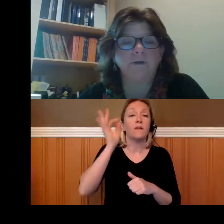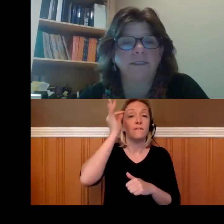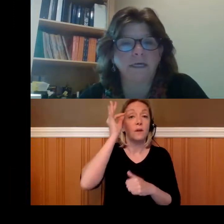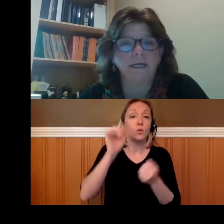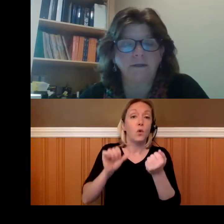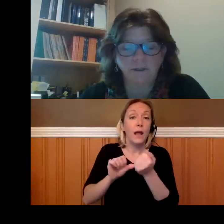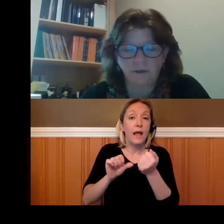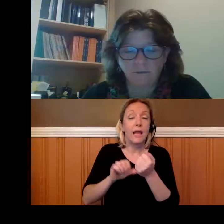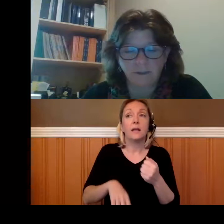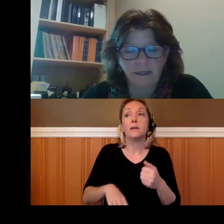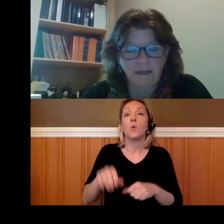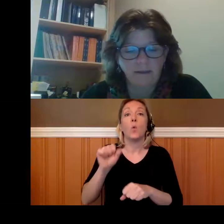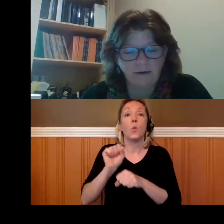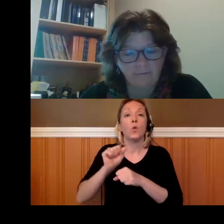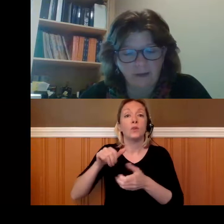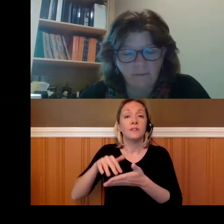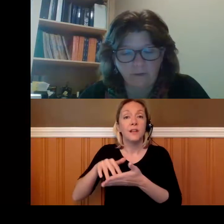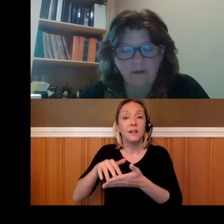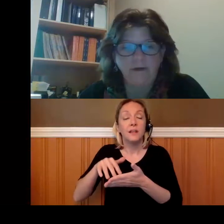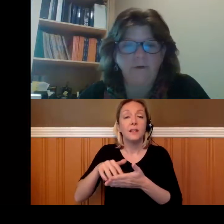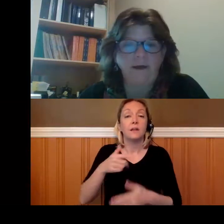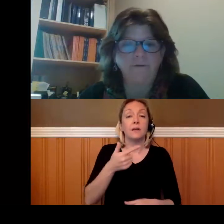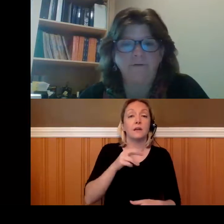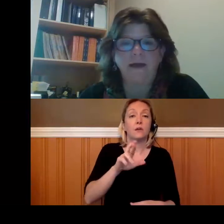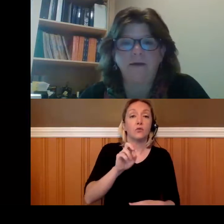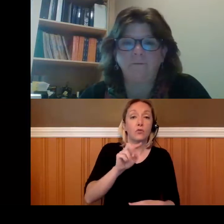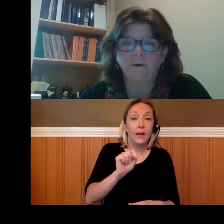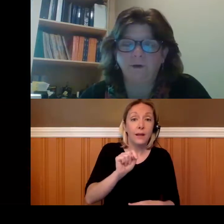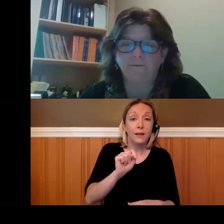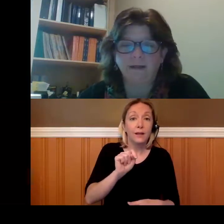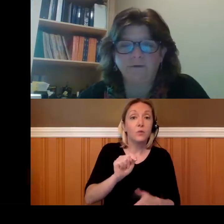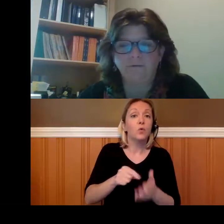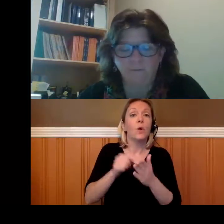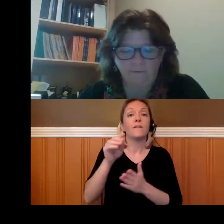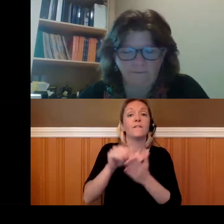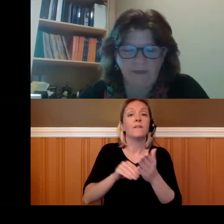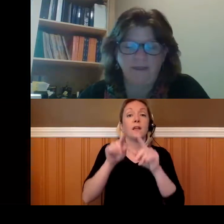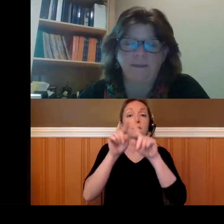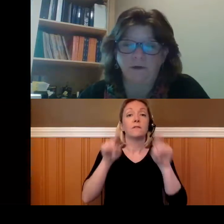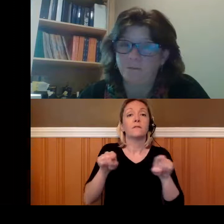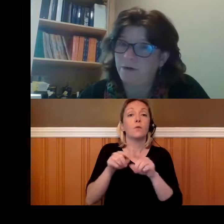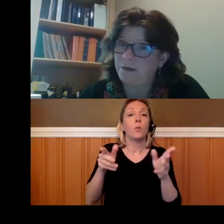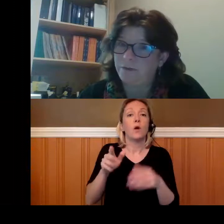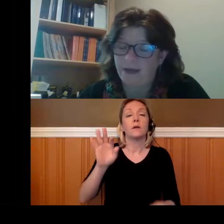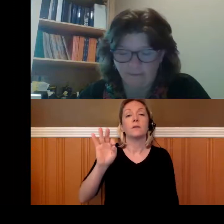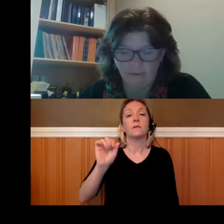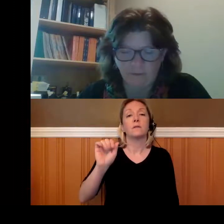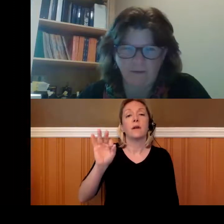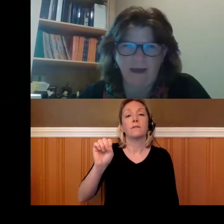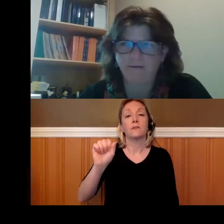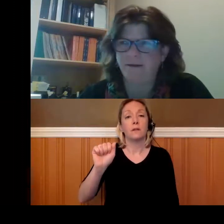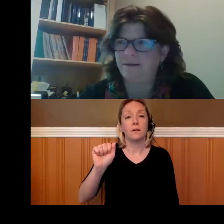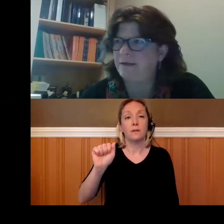loans that are available. You have to fill out a form, your FAFSA form. Start working on that. Those come out, I think